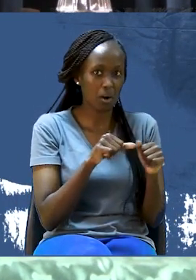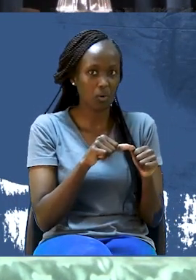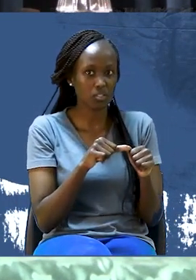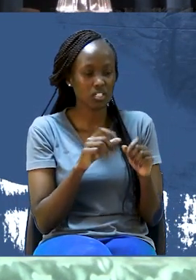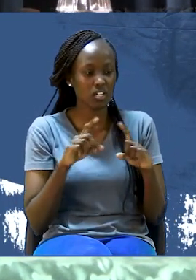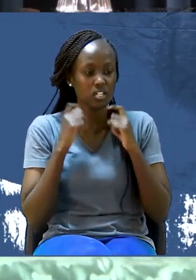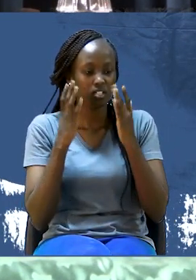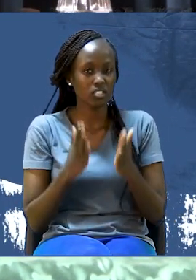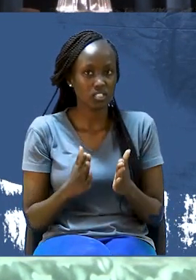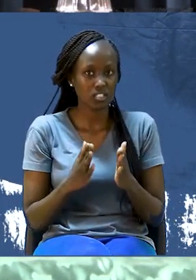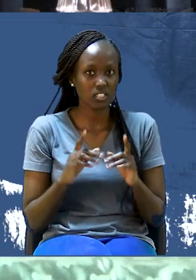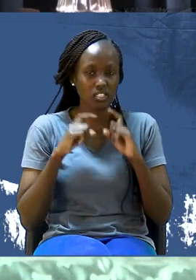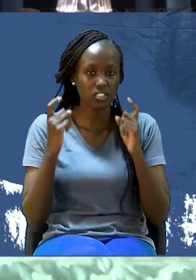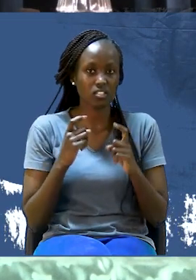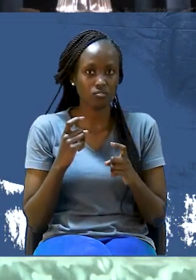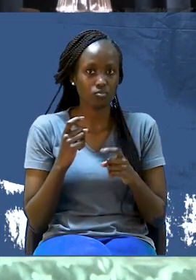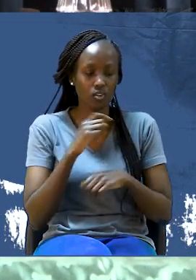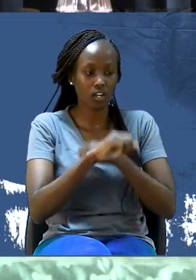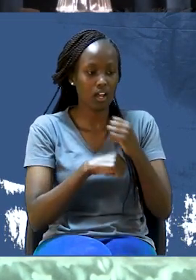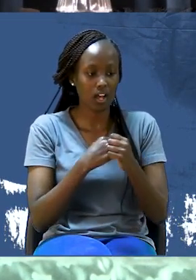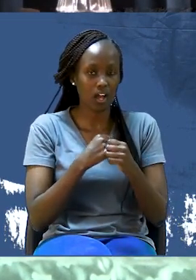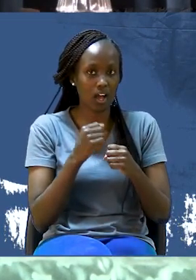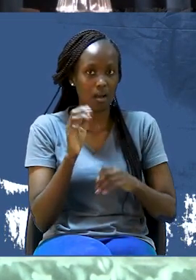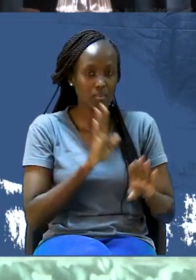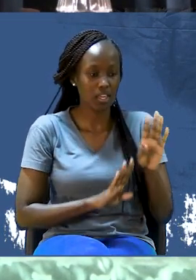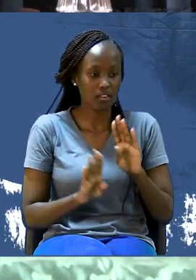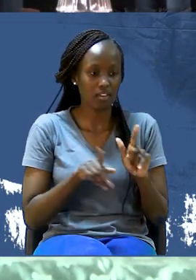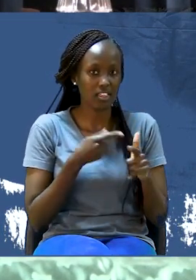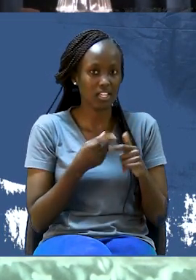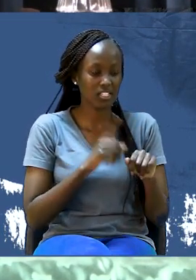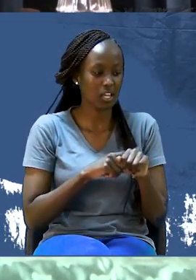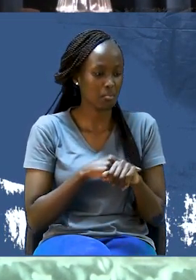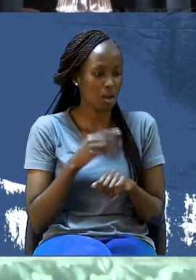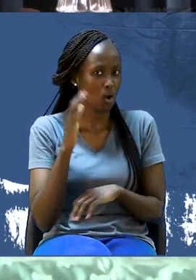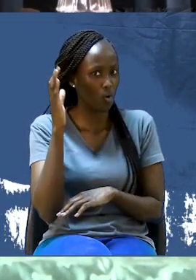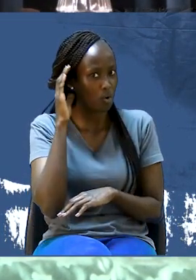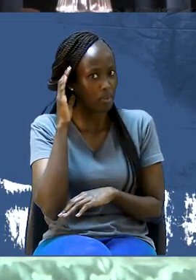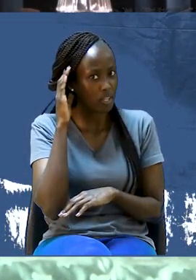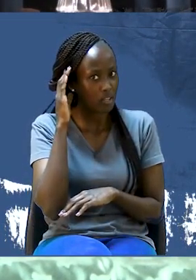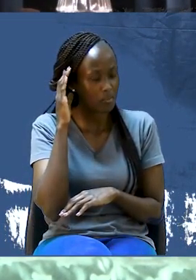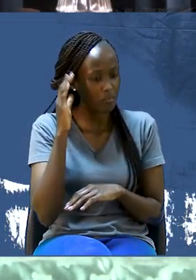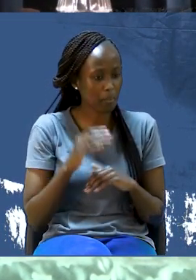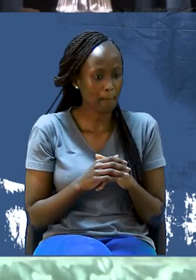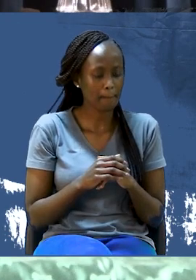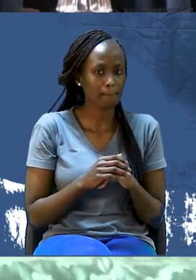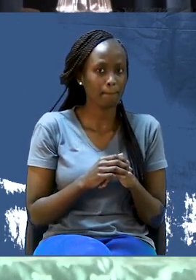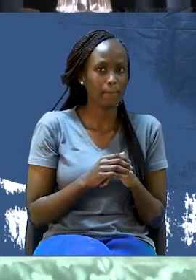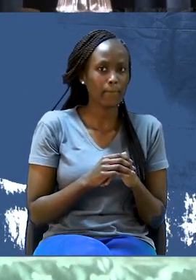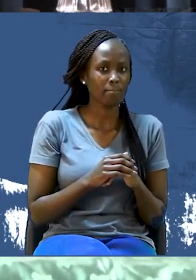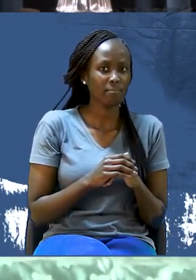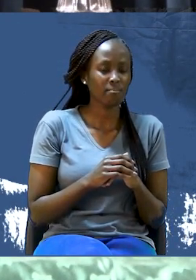of the sinful nature in Galatians chapter 5. And when it comes to application, the message is asking, so which of these deeds of the sinful